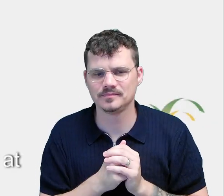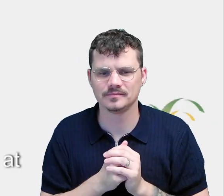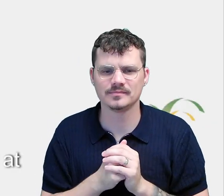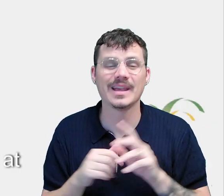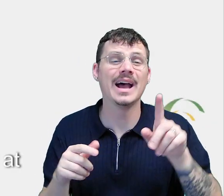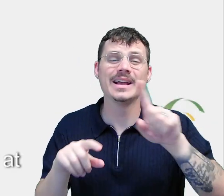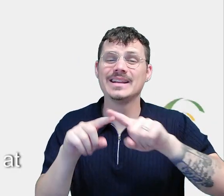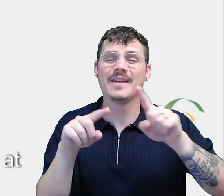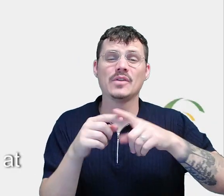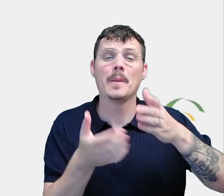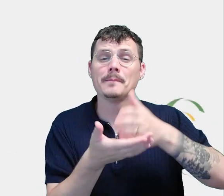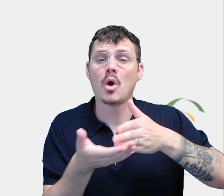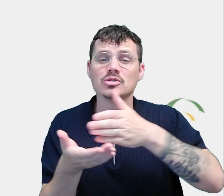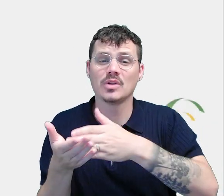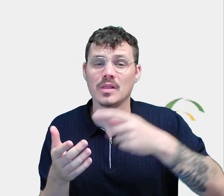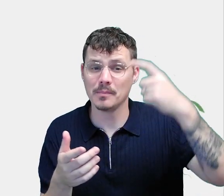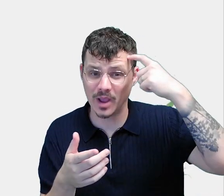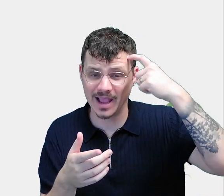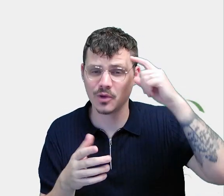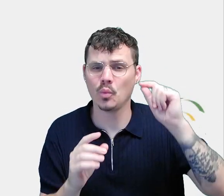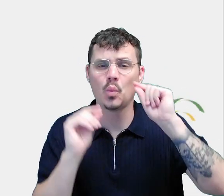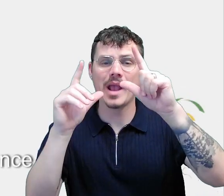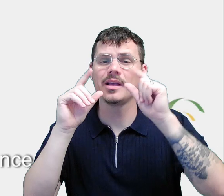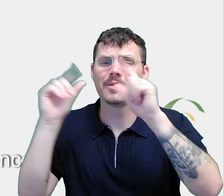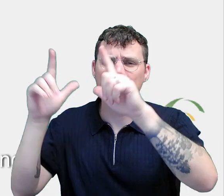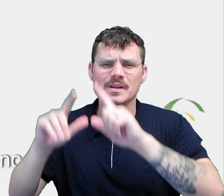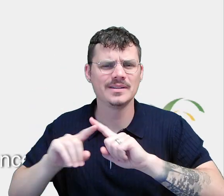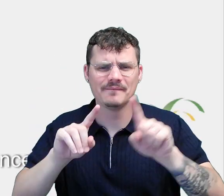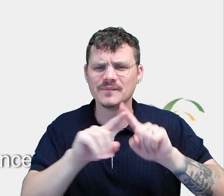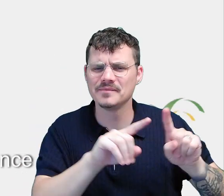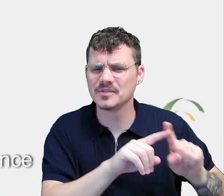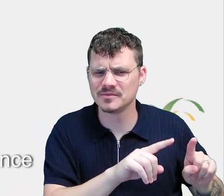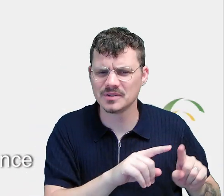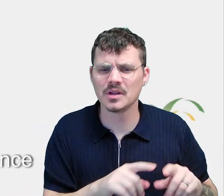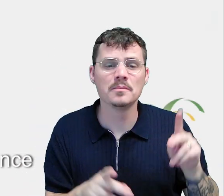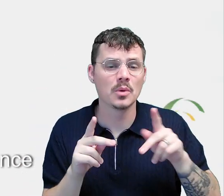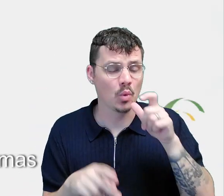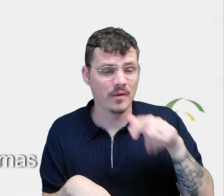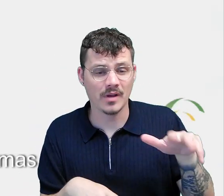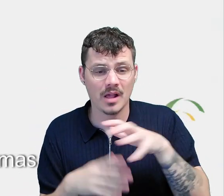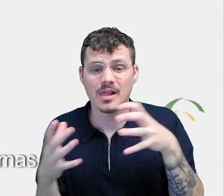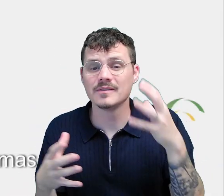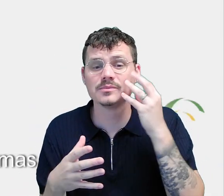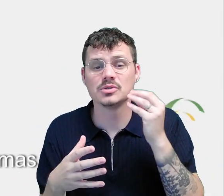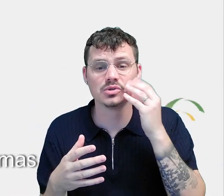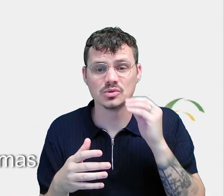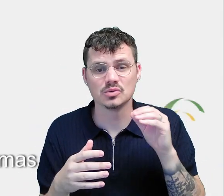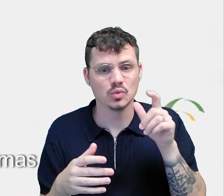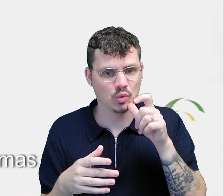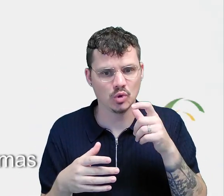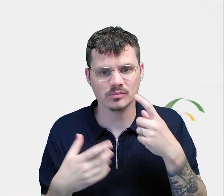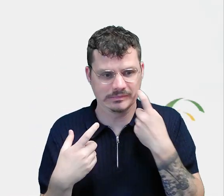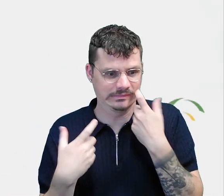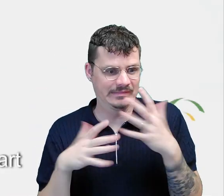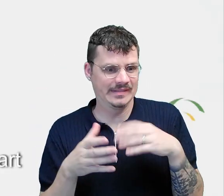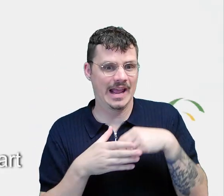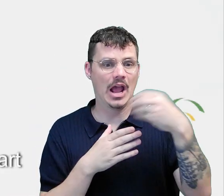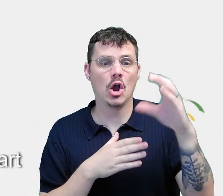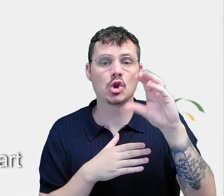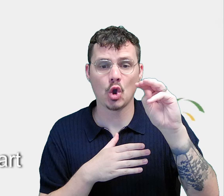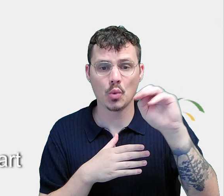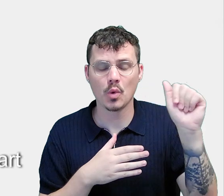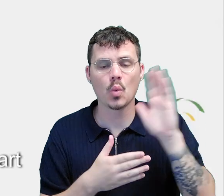Different parts of the brain wake up at different times. And people that have a lot of experience working with people coming out of comas